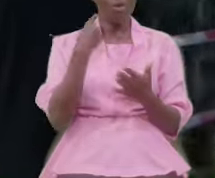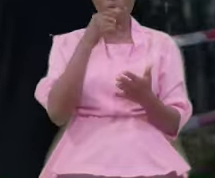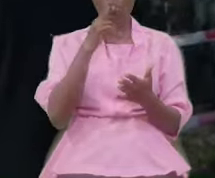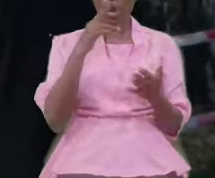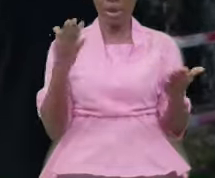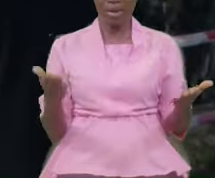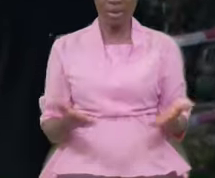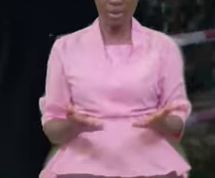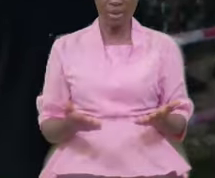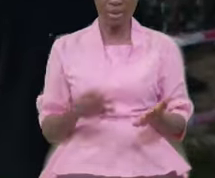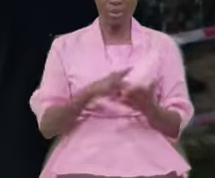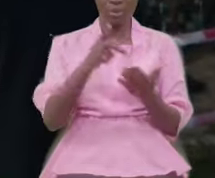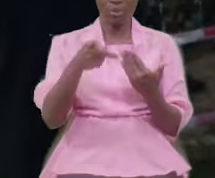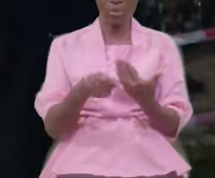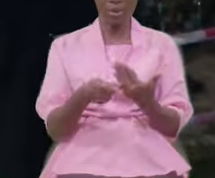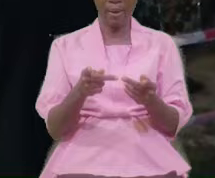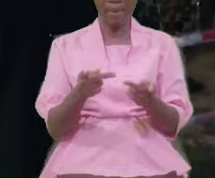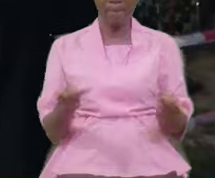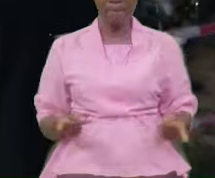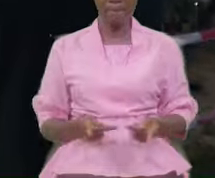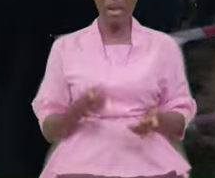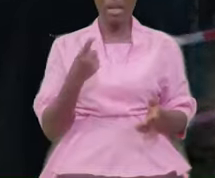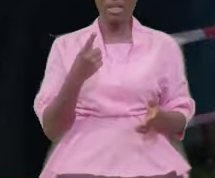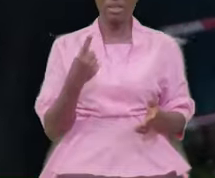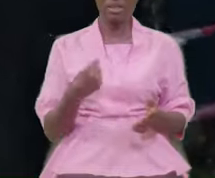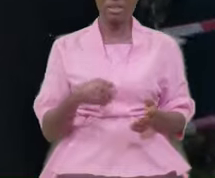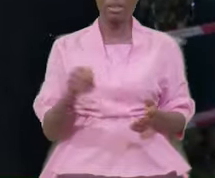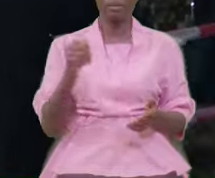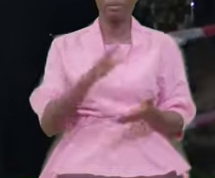the believers banquet will be on Sunday July